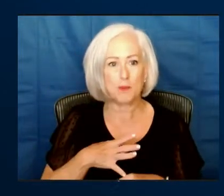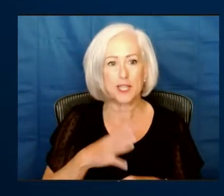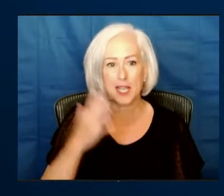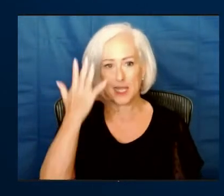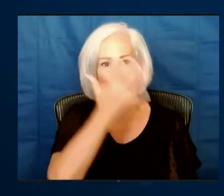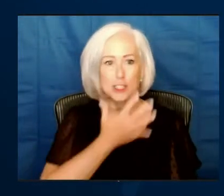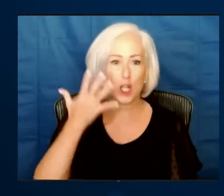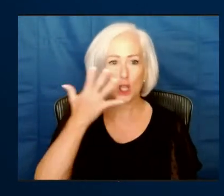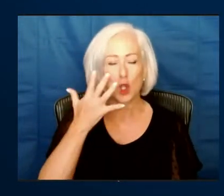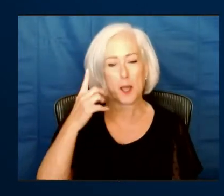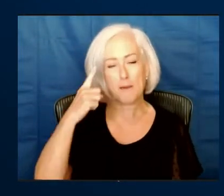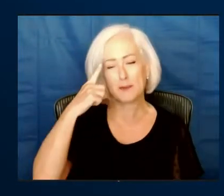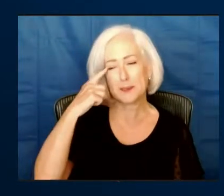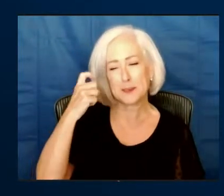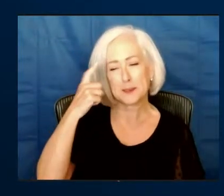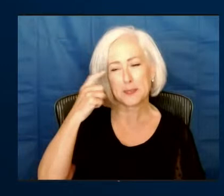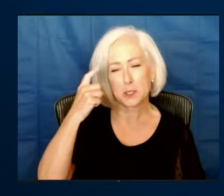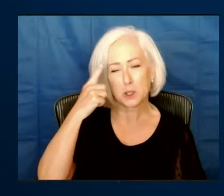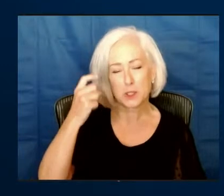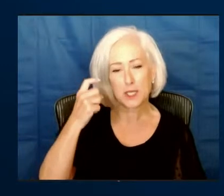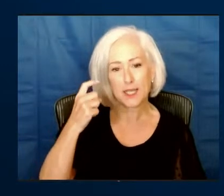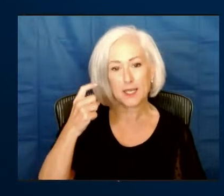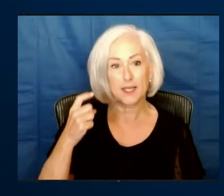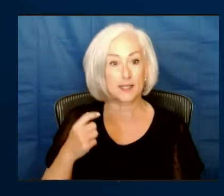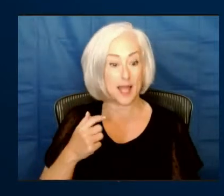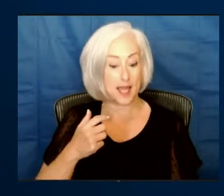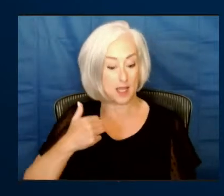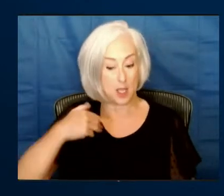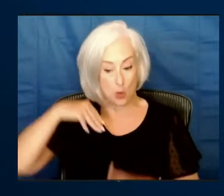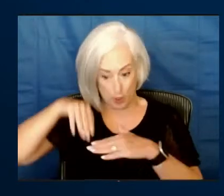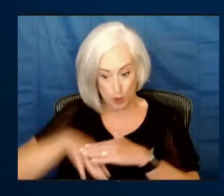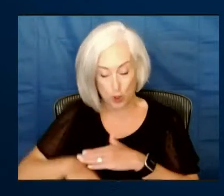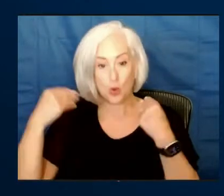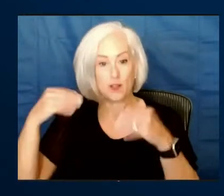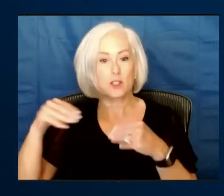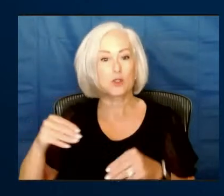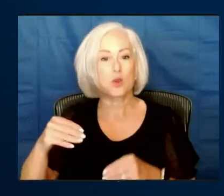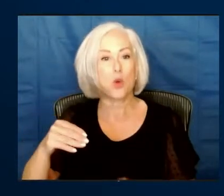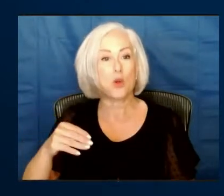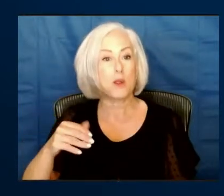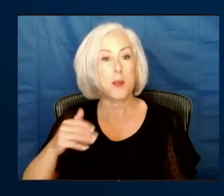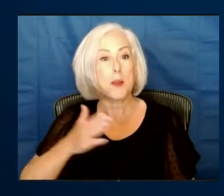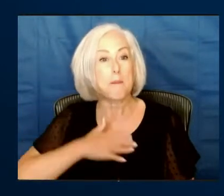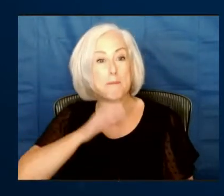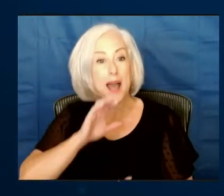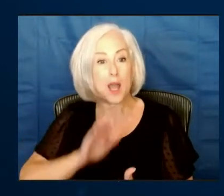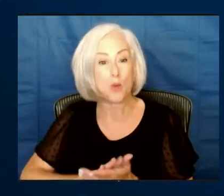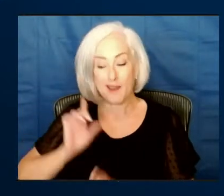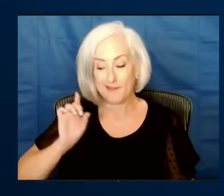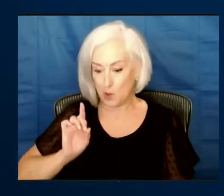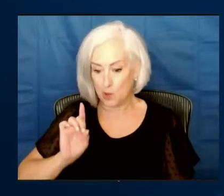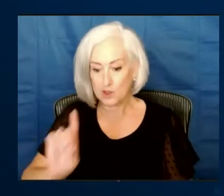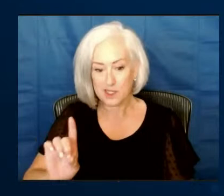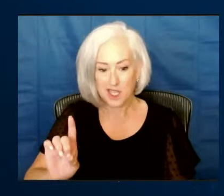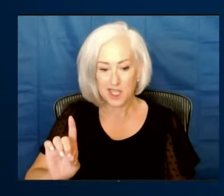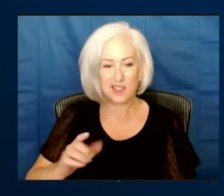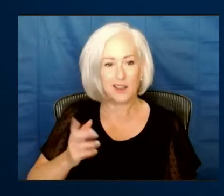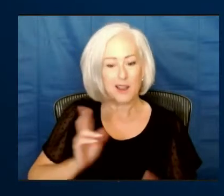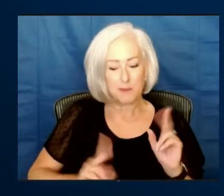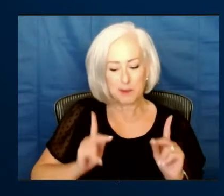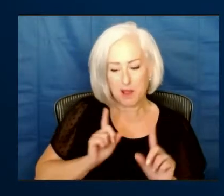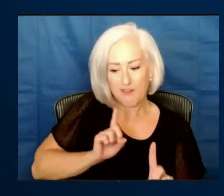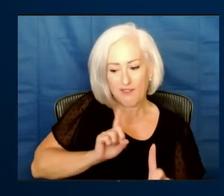You go to the store and you get followed. My wife gets followed. We used to get followed at Dillard's. There are certain stores we wouldn't go to, and the